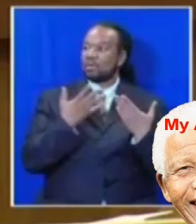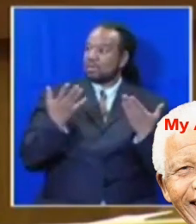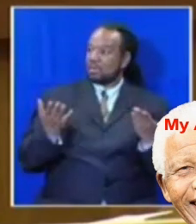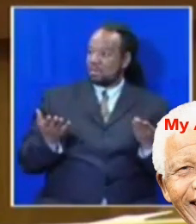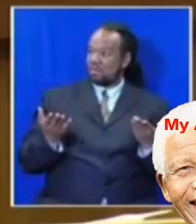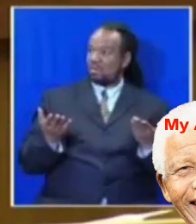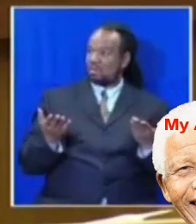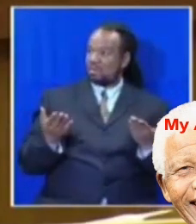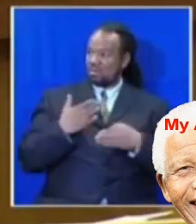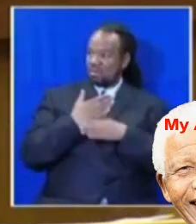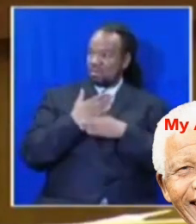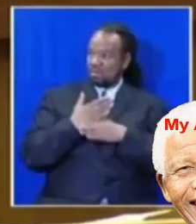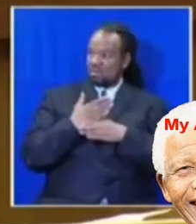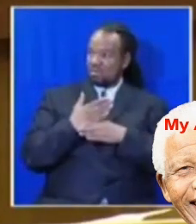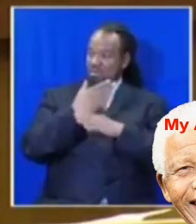Constitution.